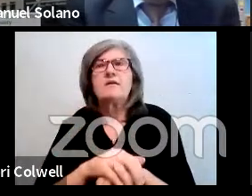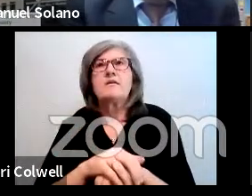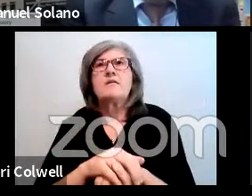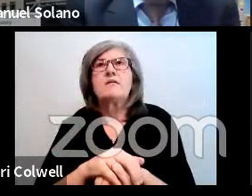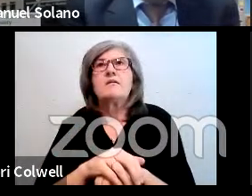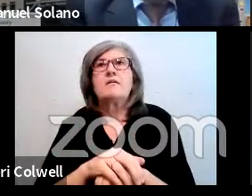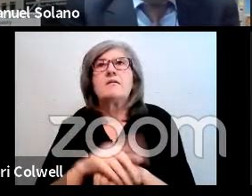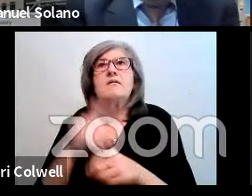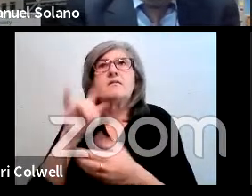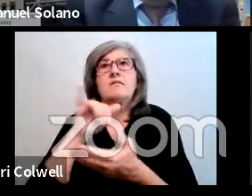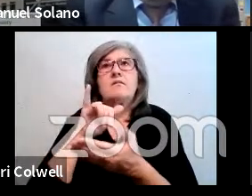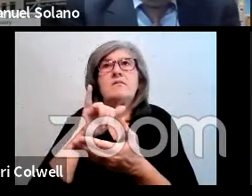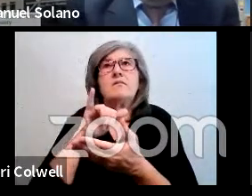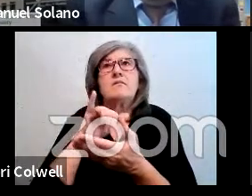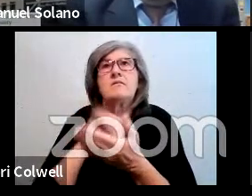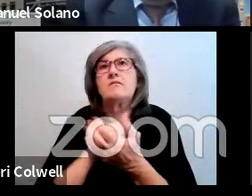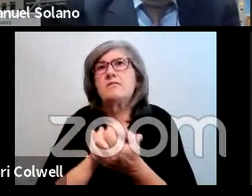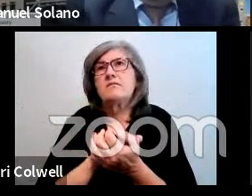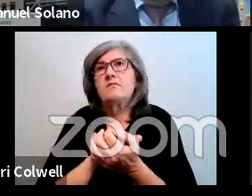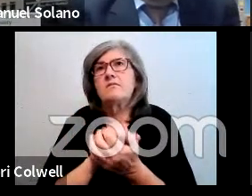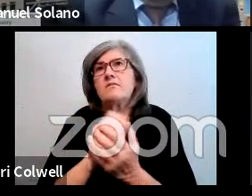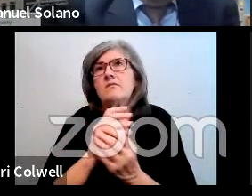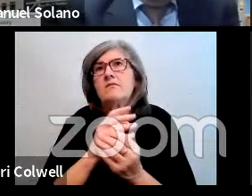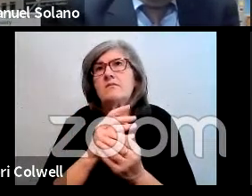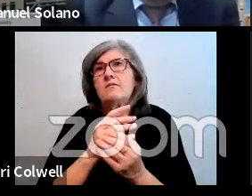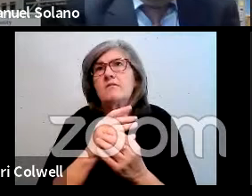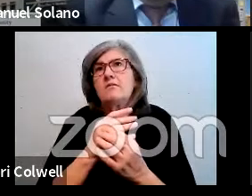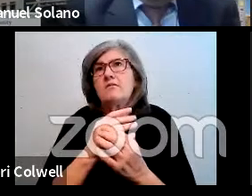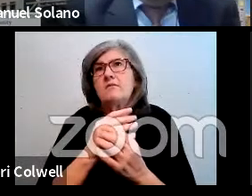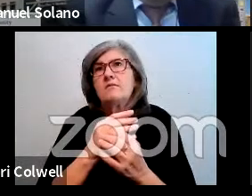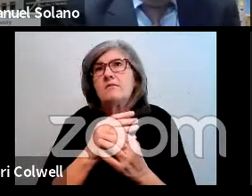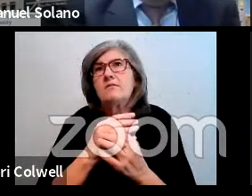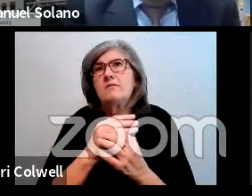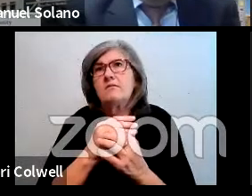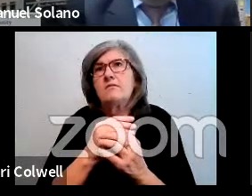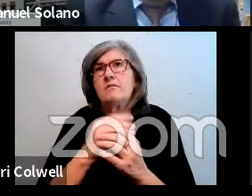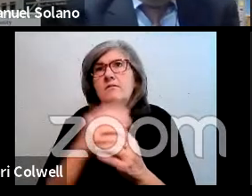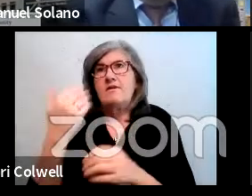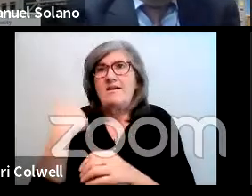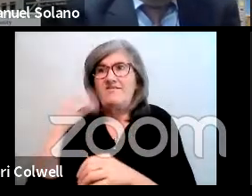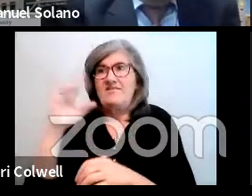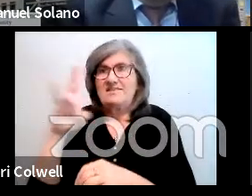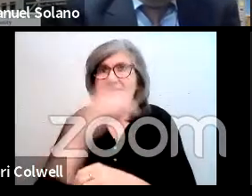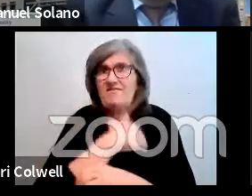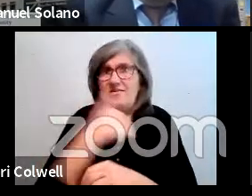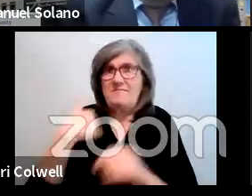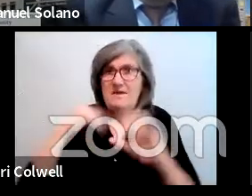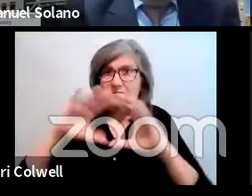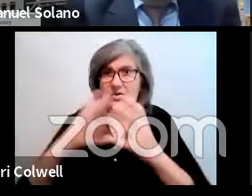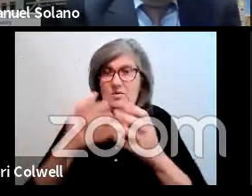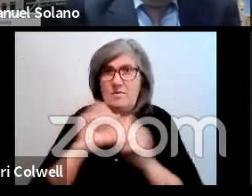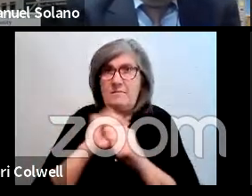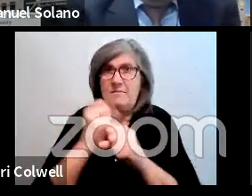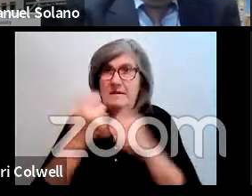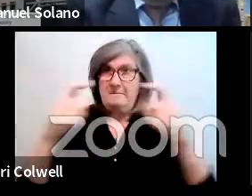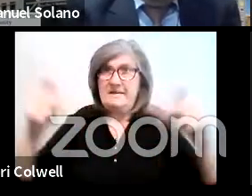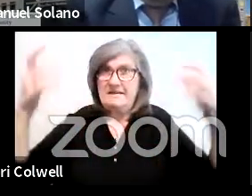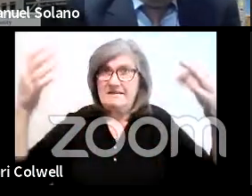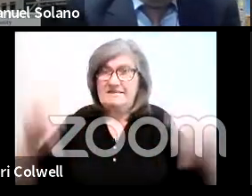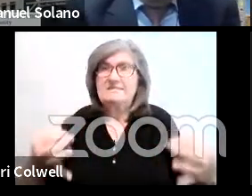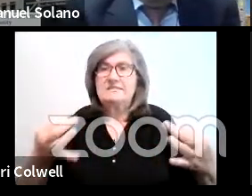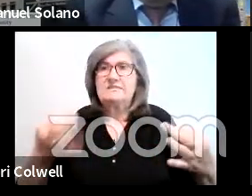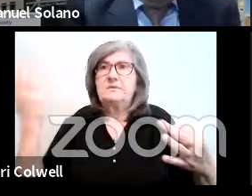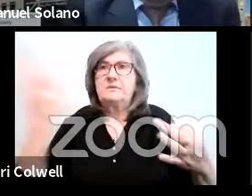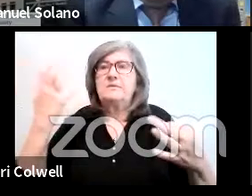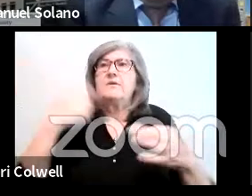these 7-member groups with making big decisions. Now, I have no doubt that